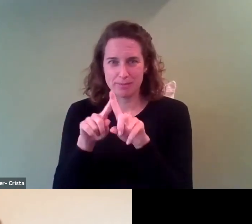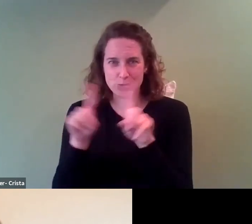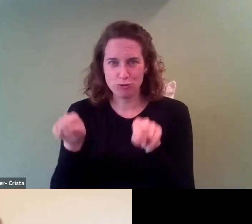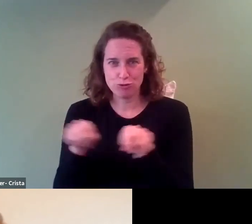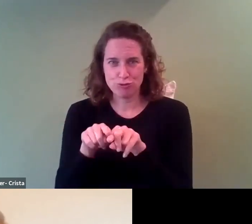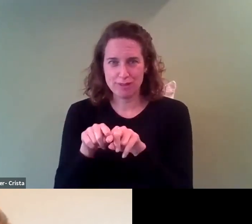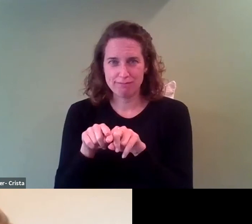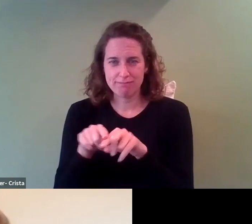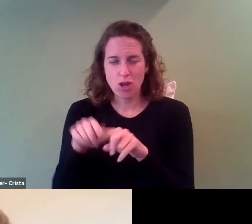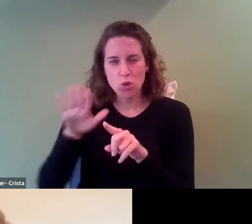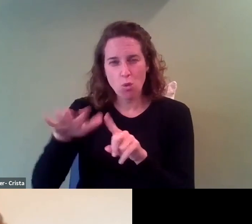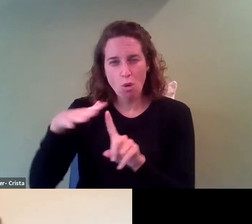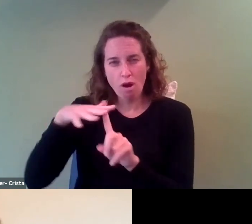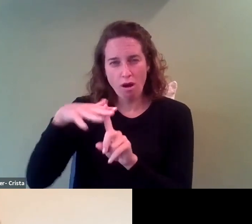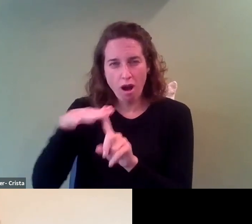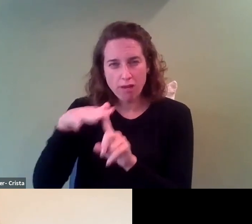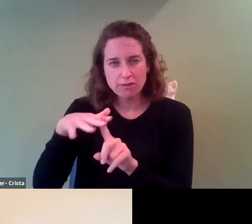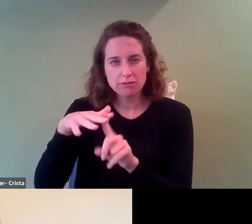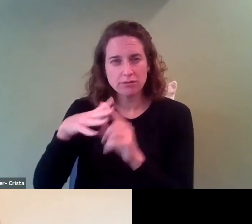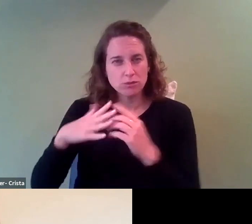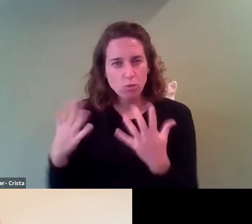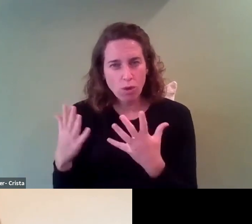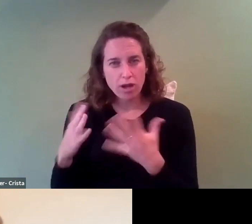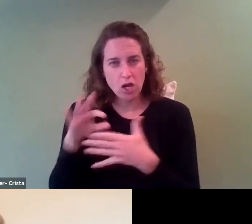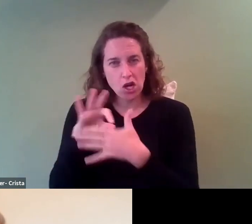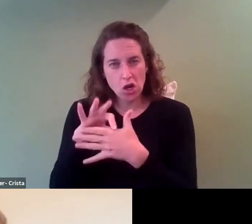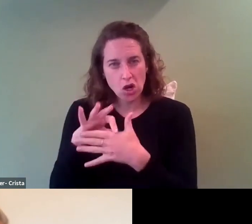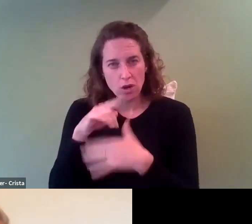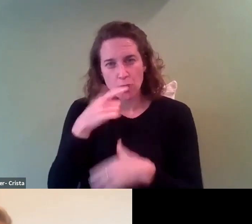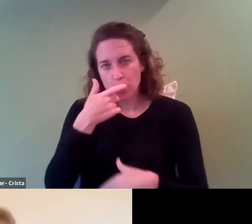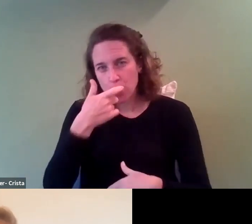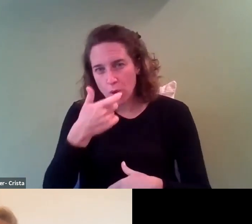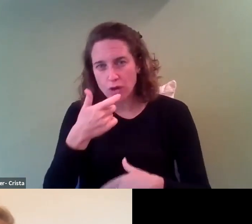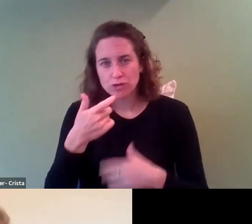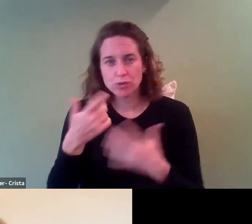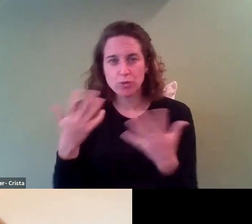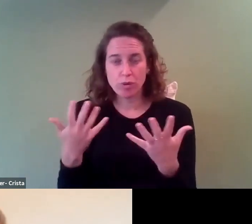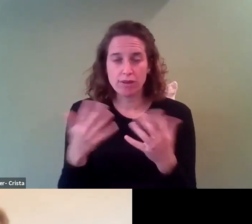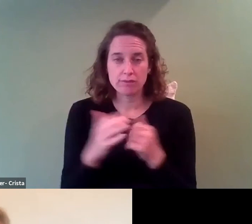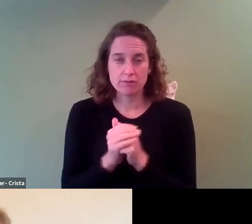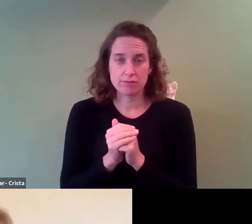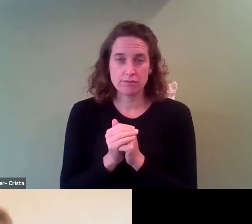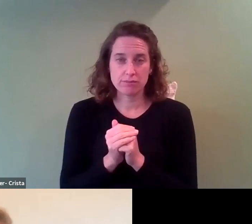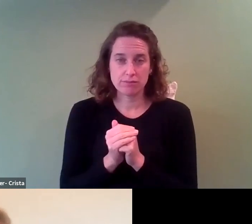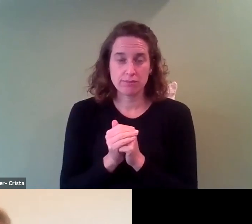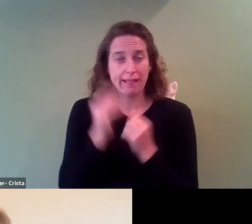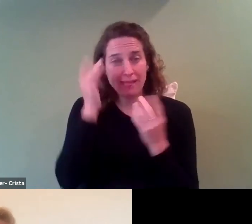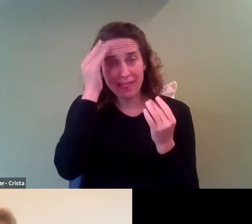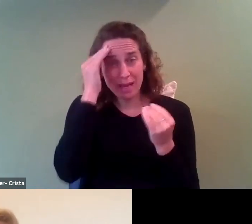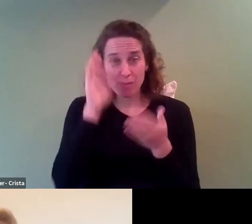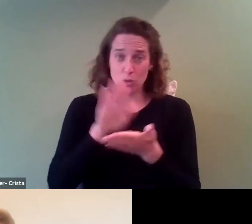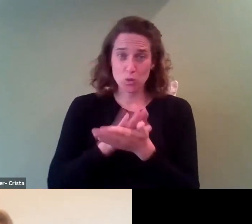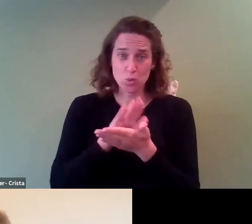So what is the content and what is the context? Content being, of course, you know, if it's